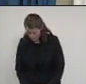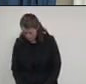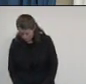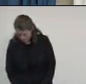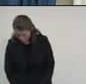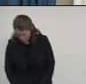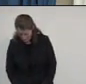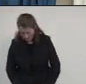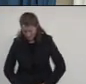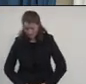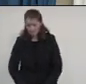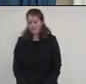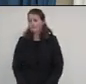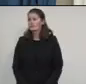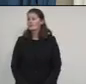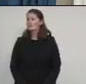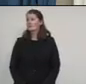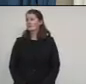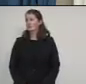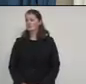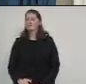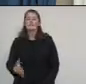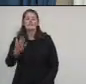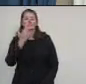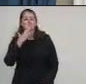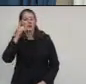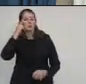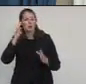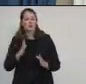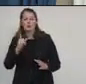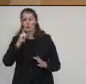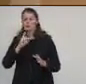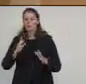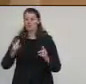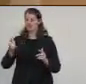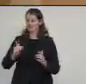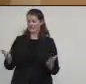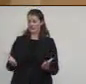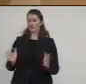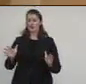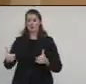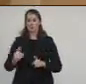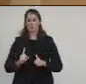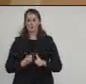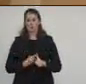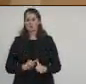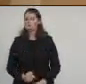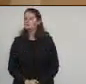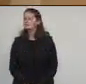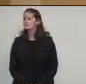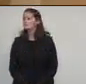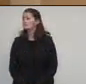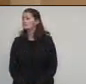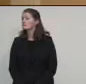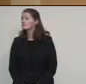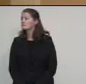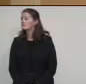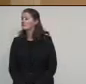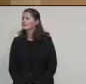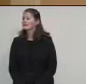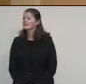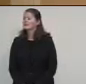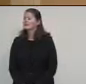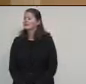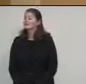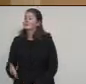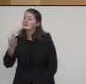been handling the eviction situation in terms of people coming forward, but I don't have any change on the eviction order as we stand here today. Do